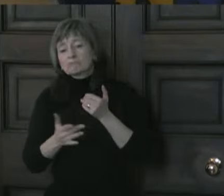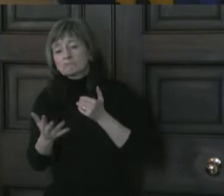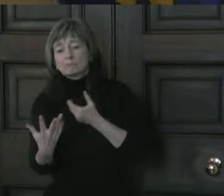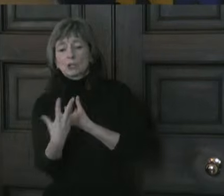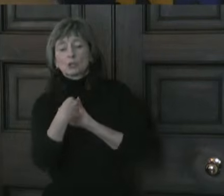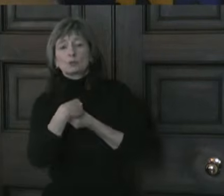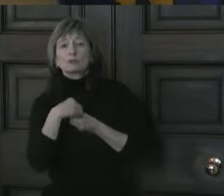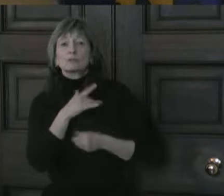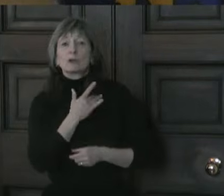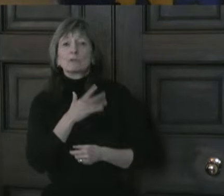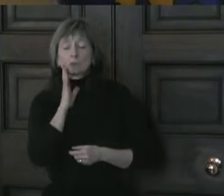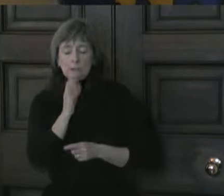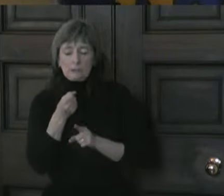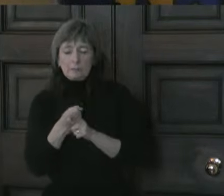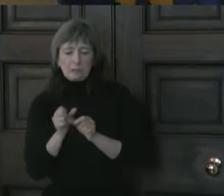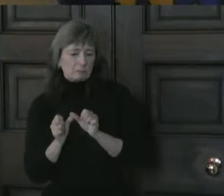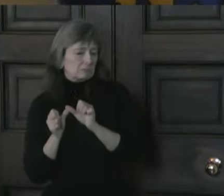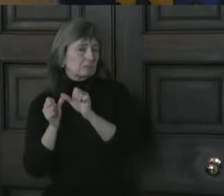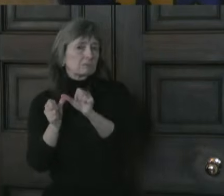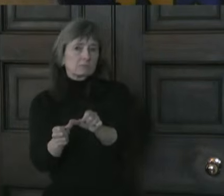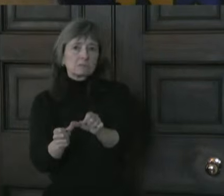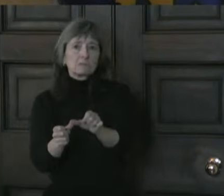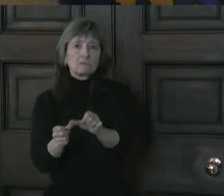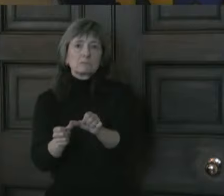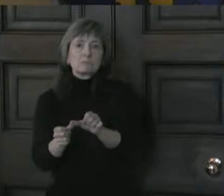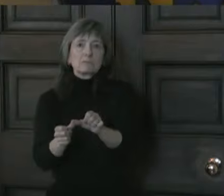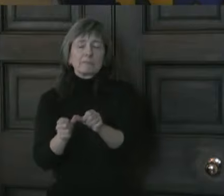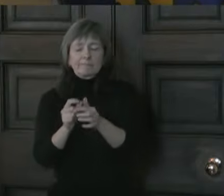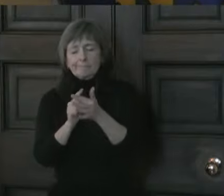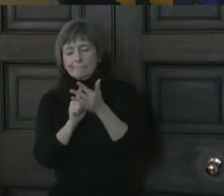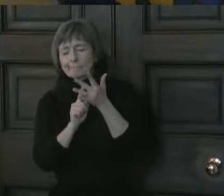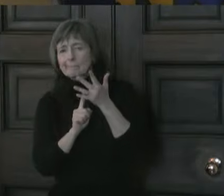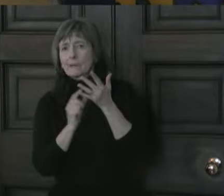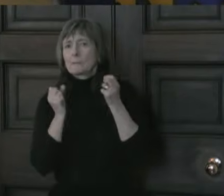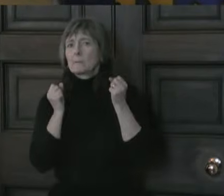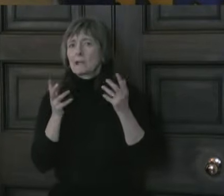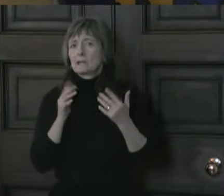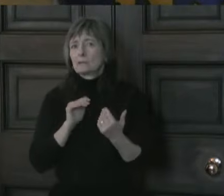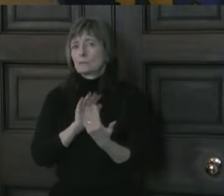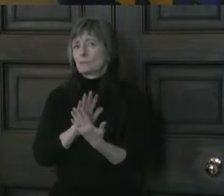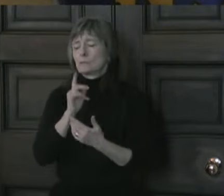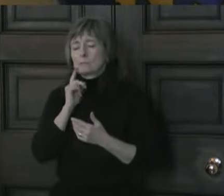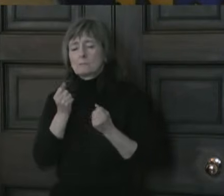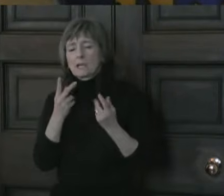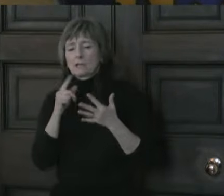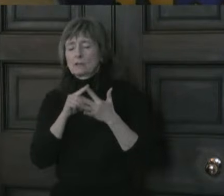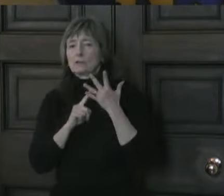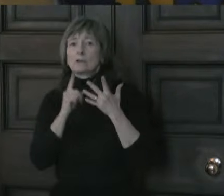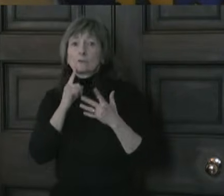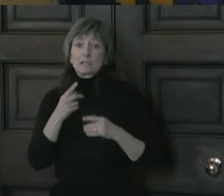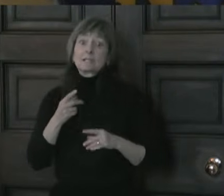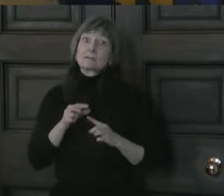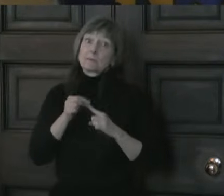in our province in such meaningful ways for those with disabilities especially.